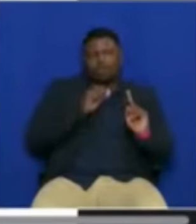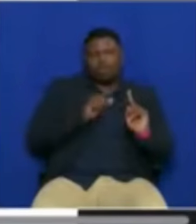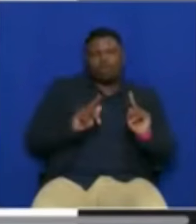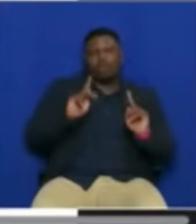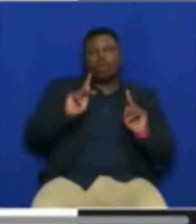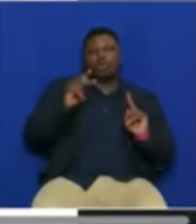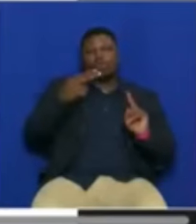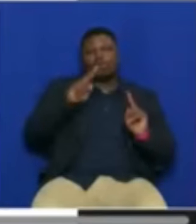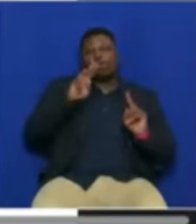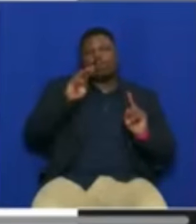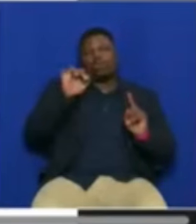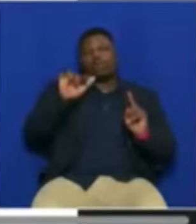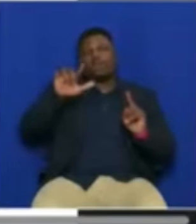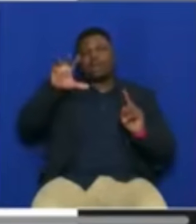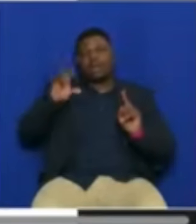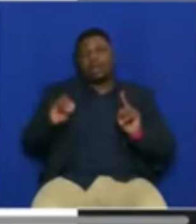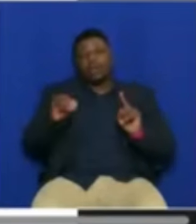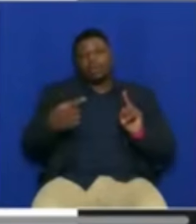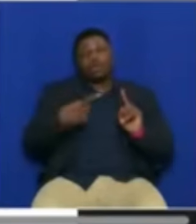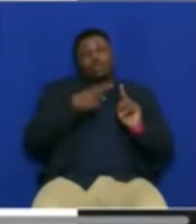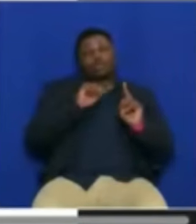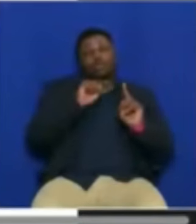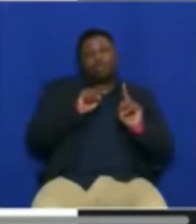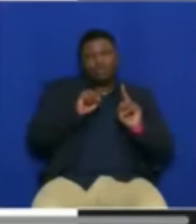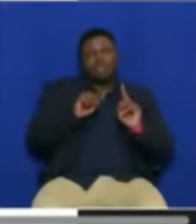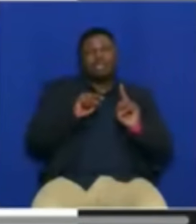to the rest of them. Let's stick with General Kumalo.